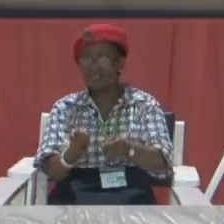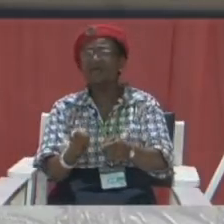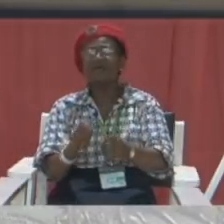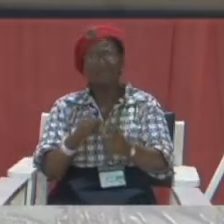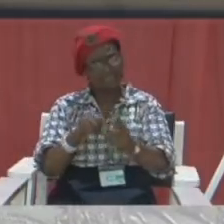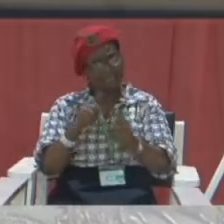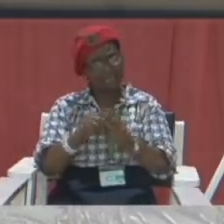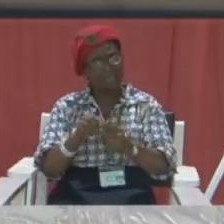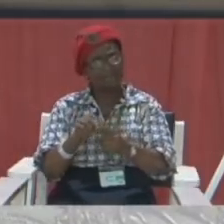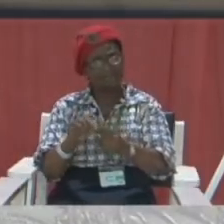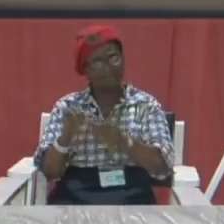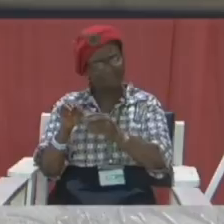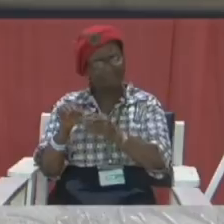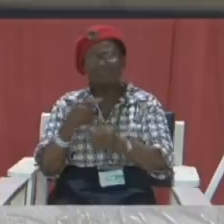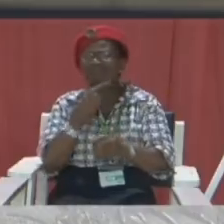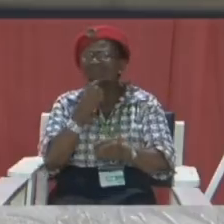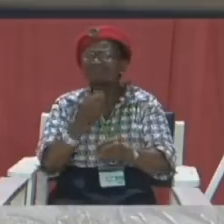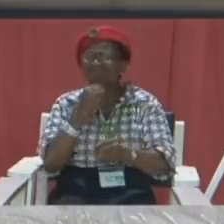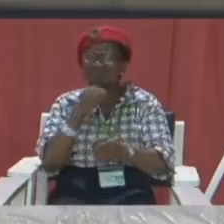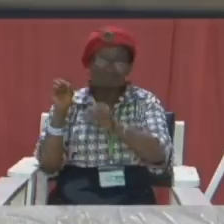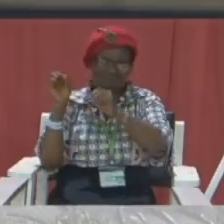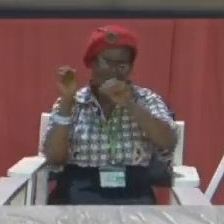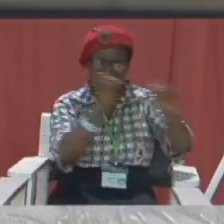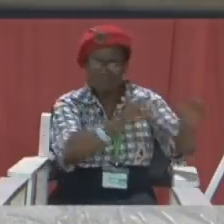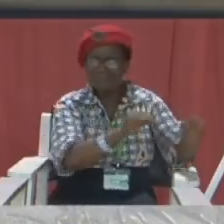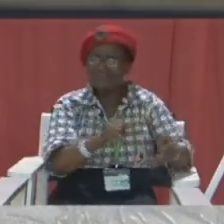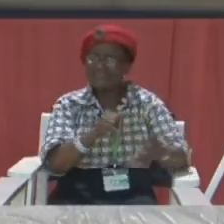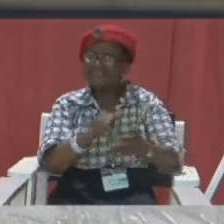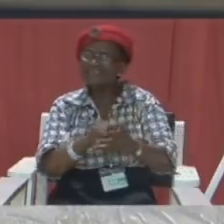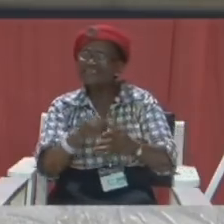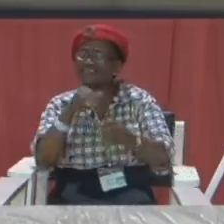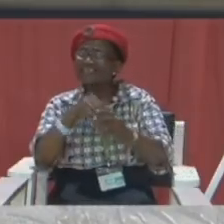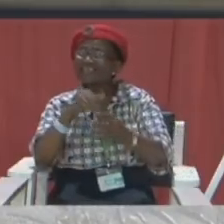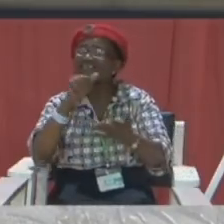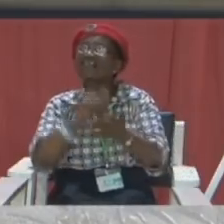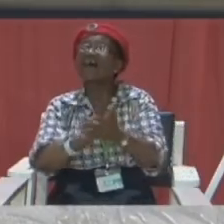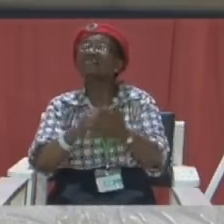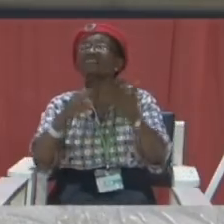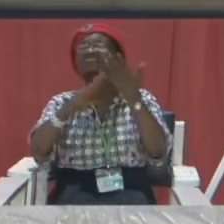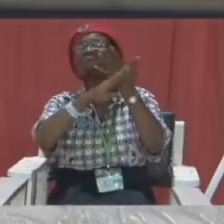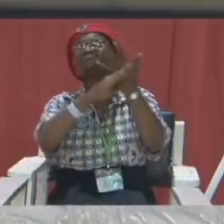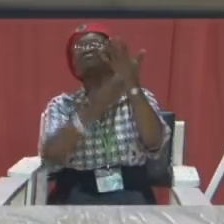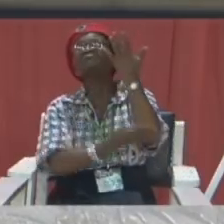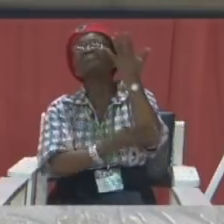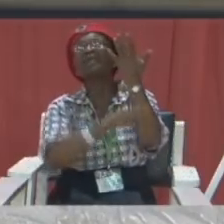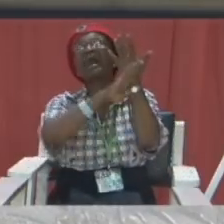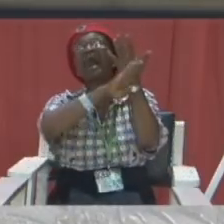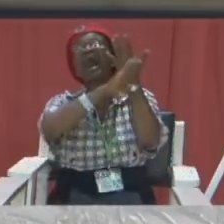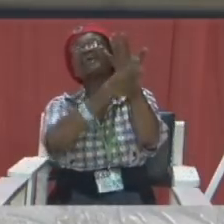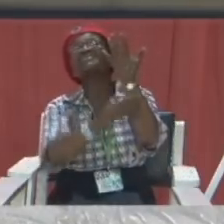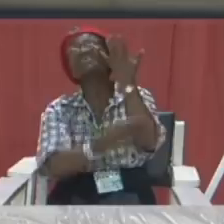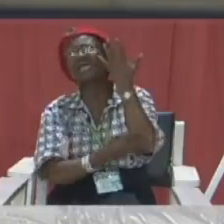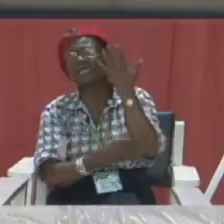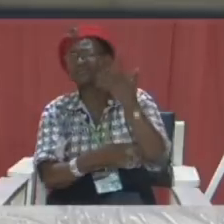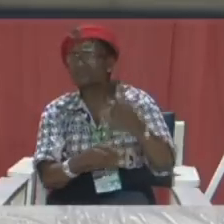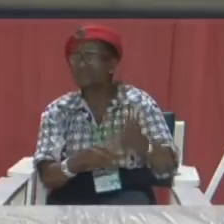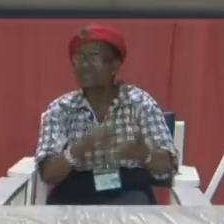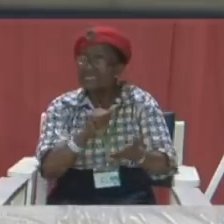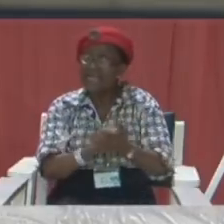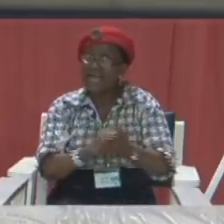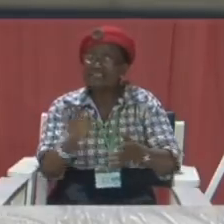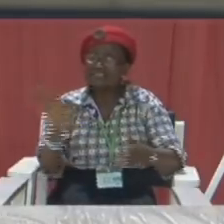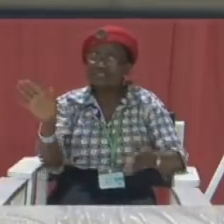lo fe fun baba wa alamojuto agba so gbogbo onde ati igbanu tin be lowo re ko wa ko won